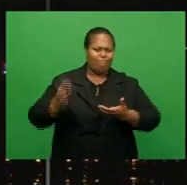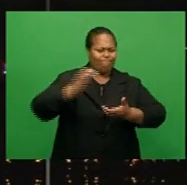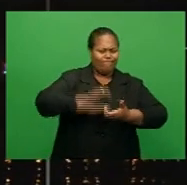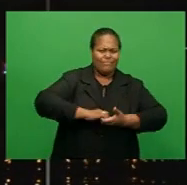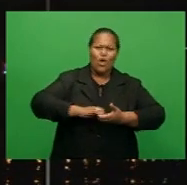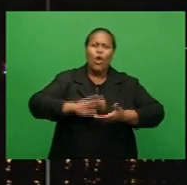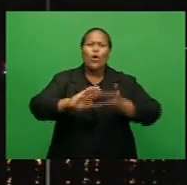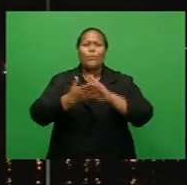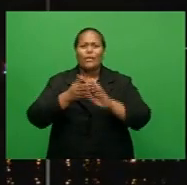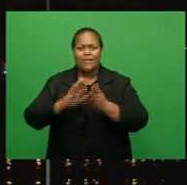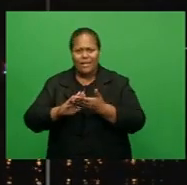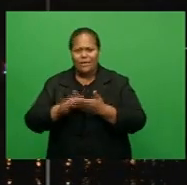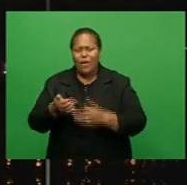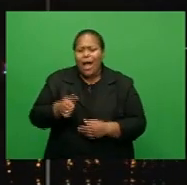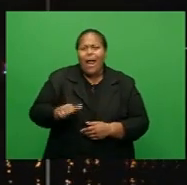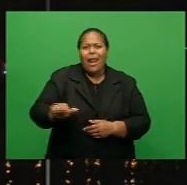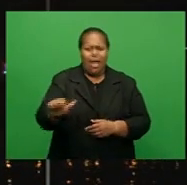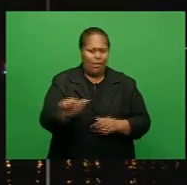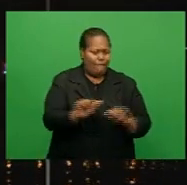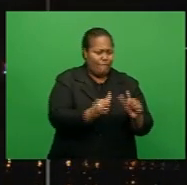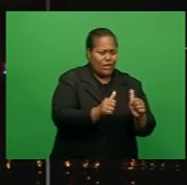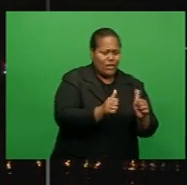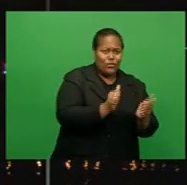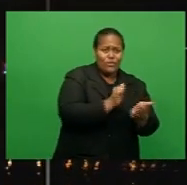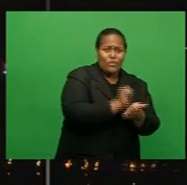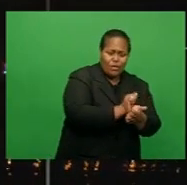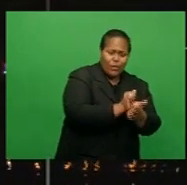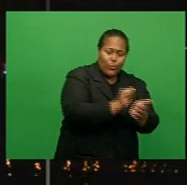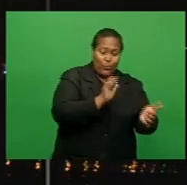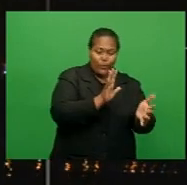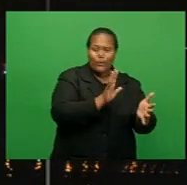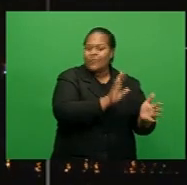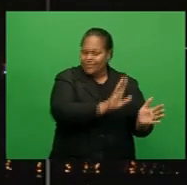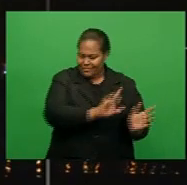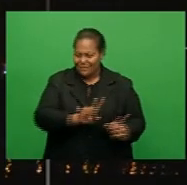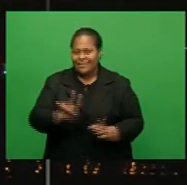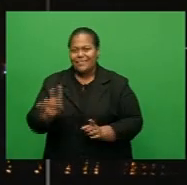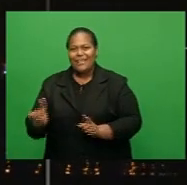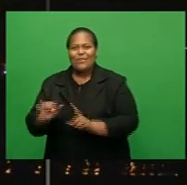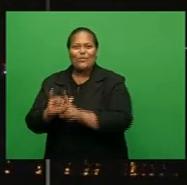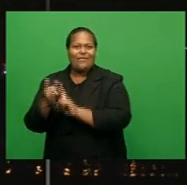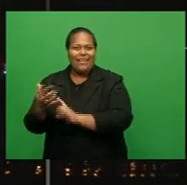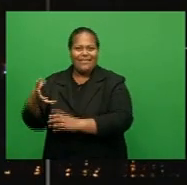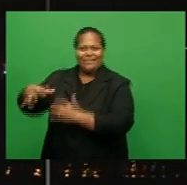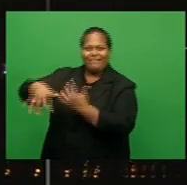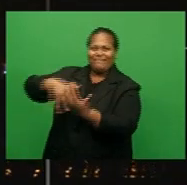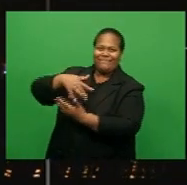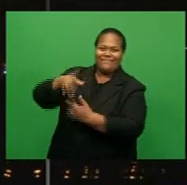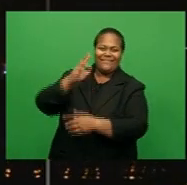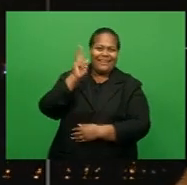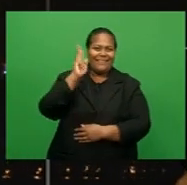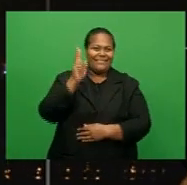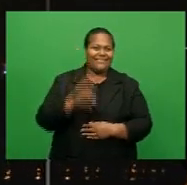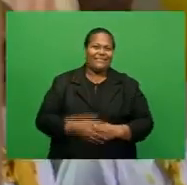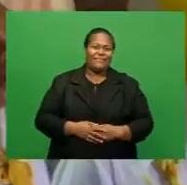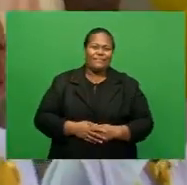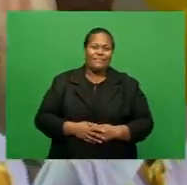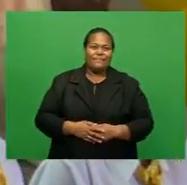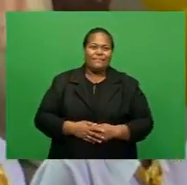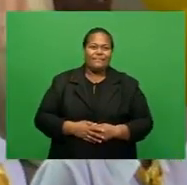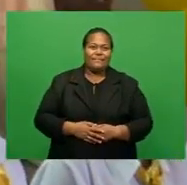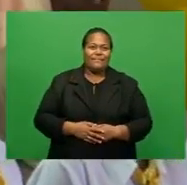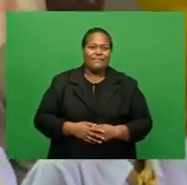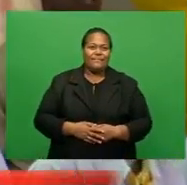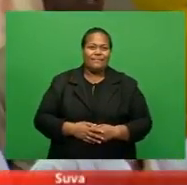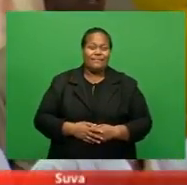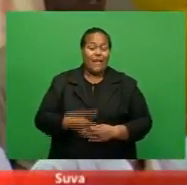community to allow the integration of these Fijians back into society. Apanisa Wangarandovo reports. The